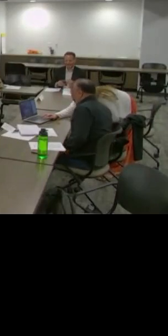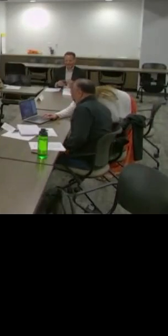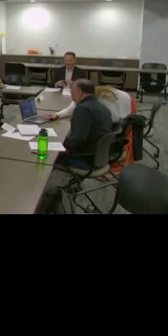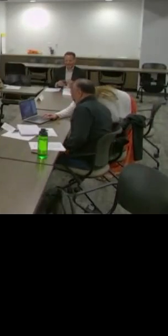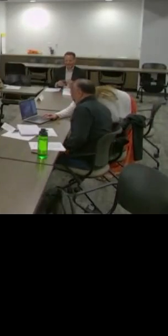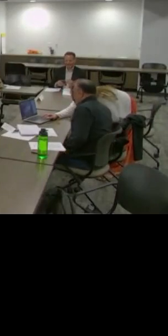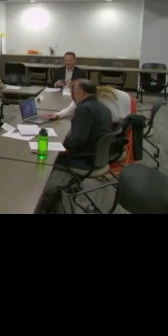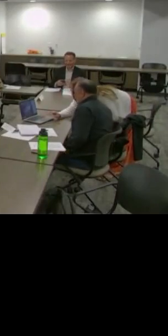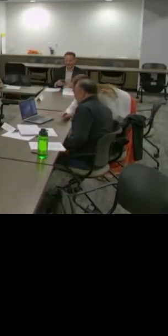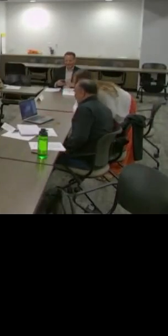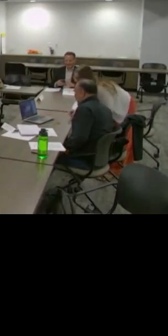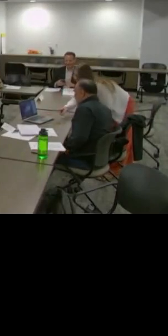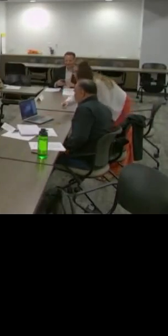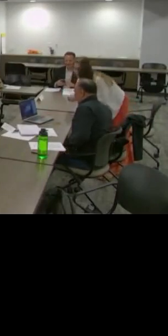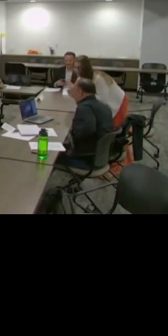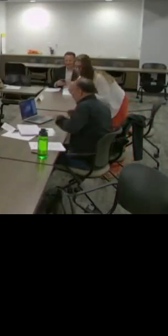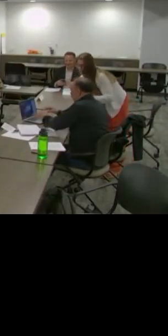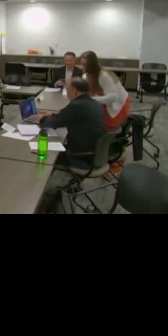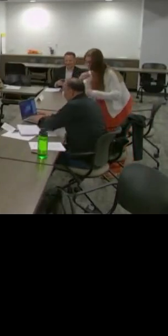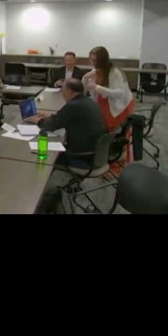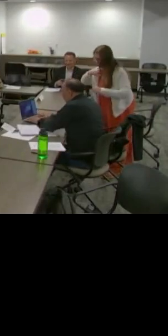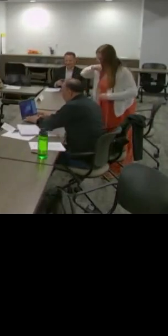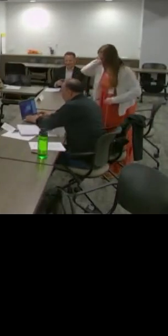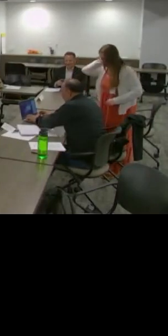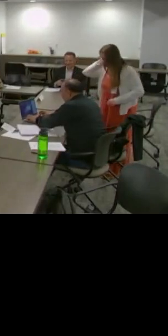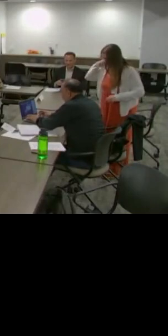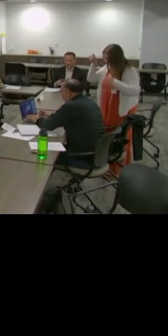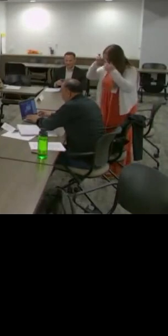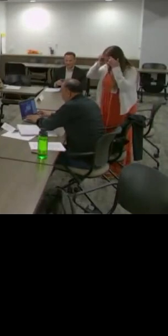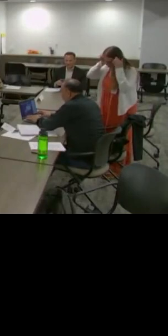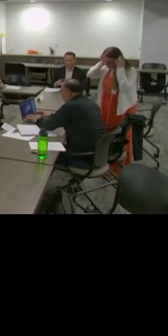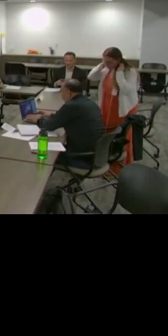Rename me. Okay.